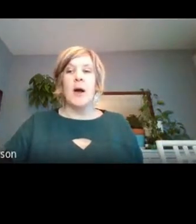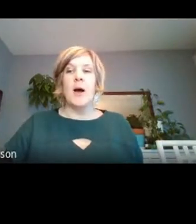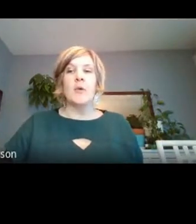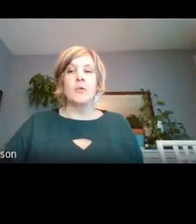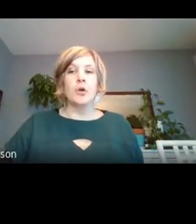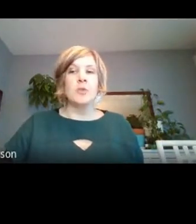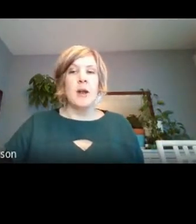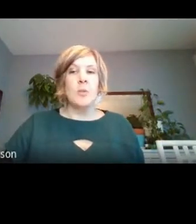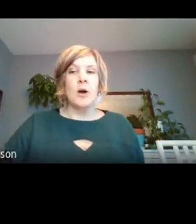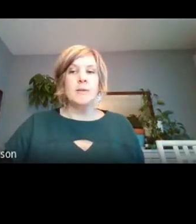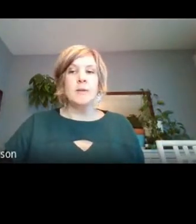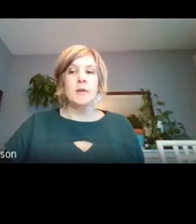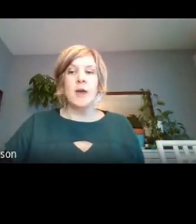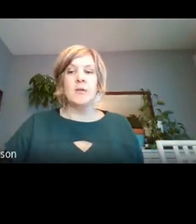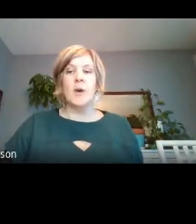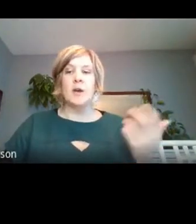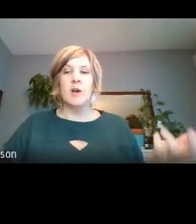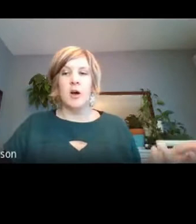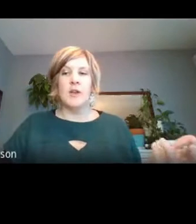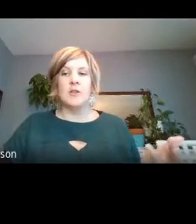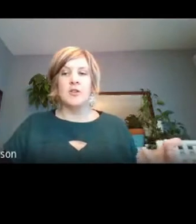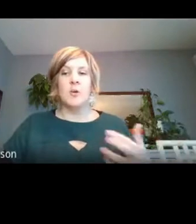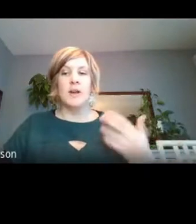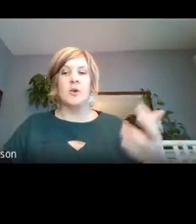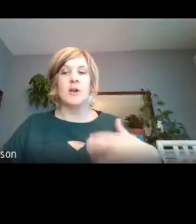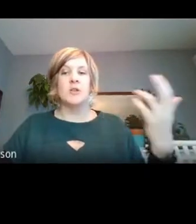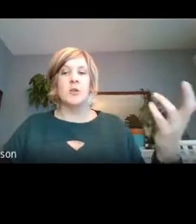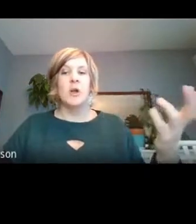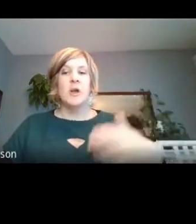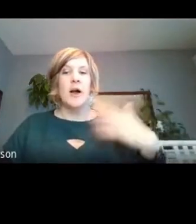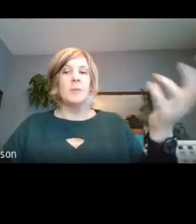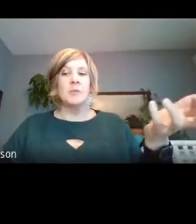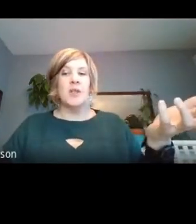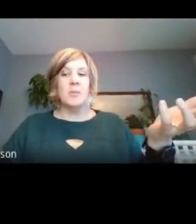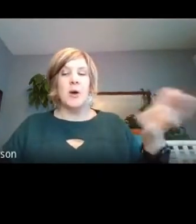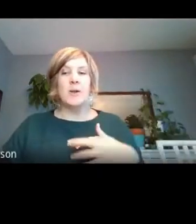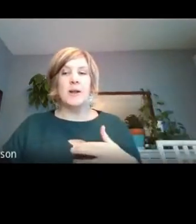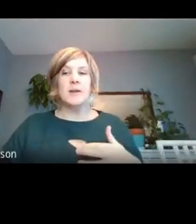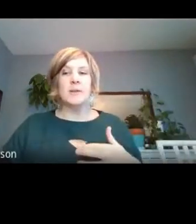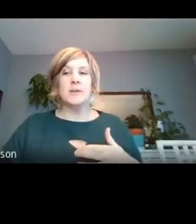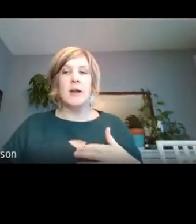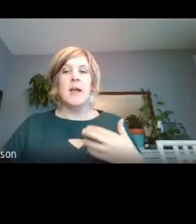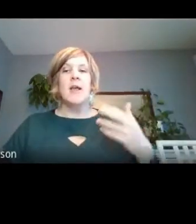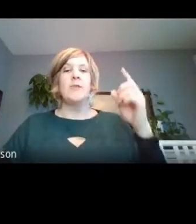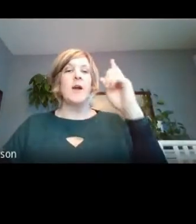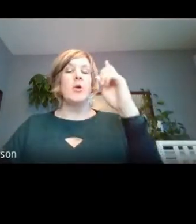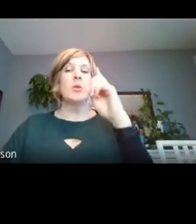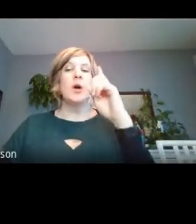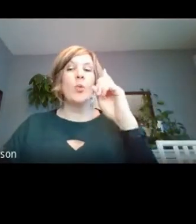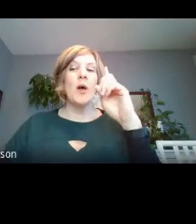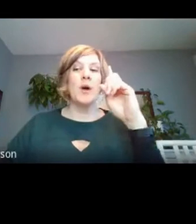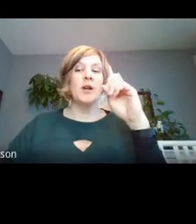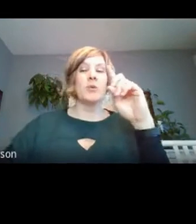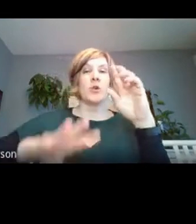number of rooms that i want okay so i can toggle down to two and it's going to um spread them around as necessary if i